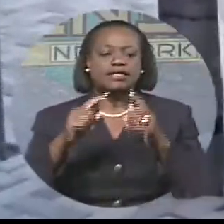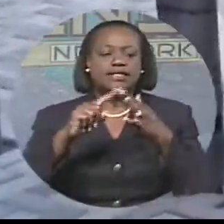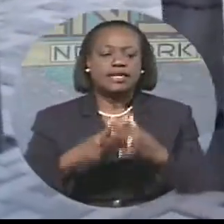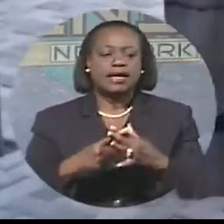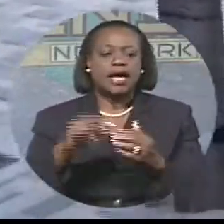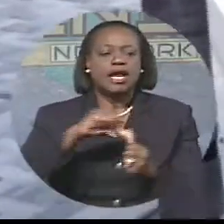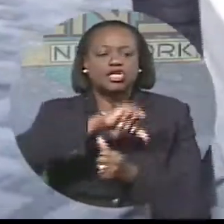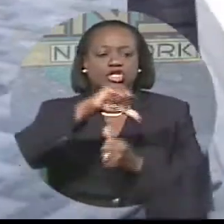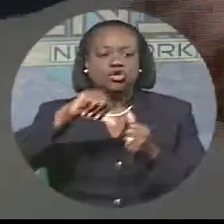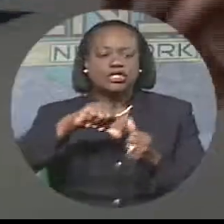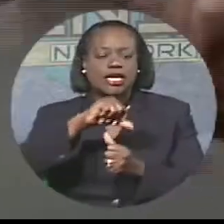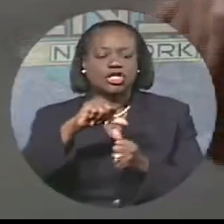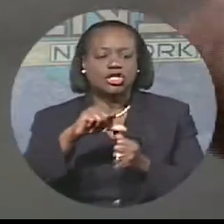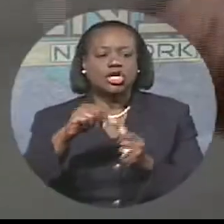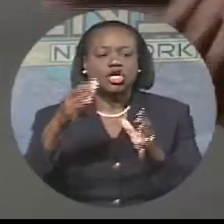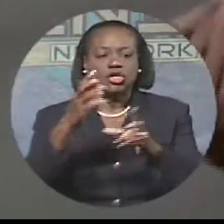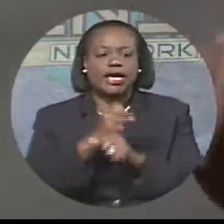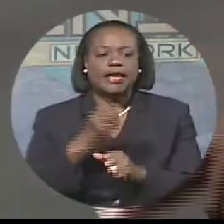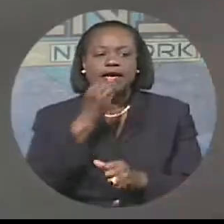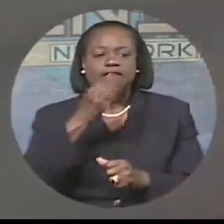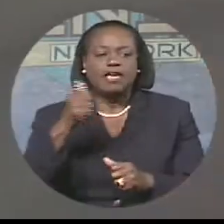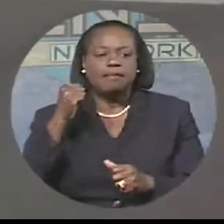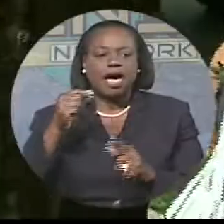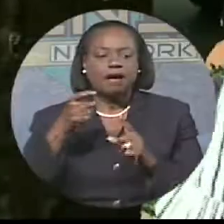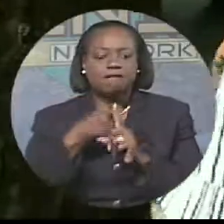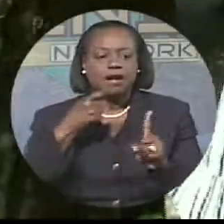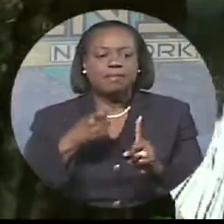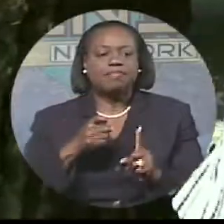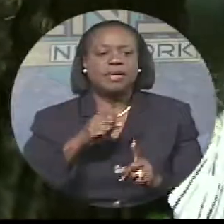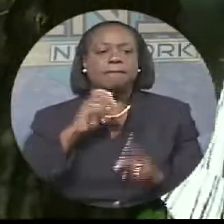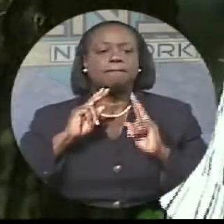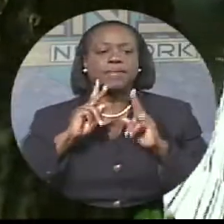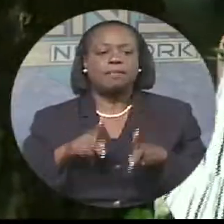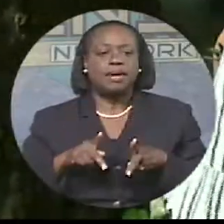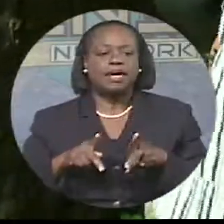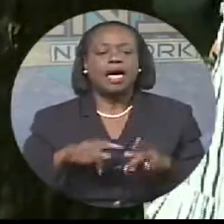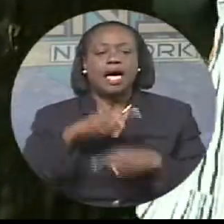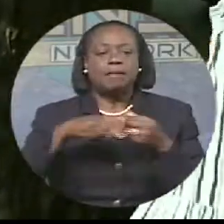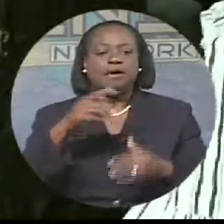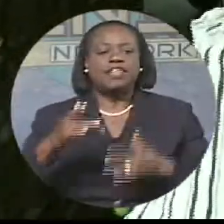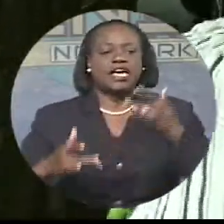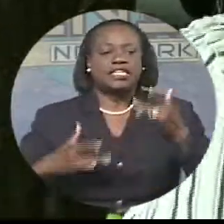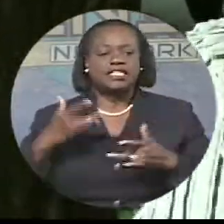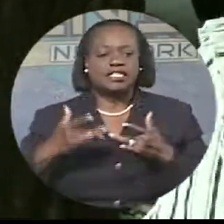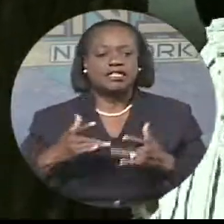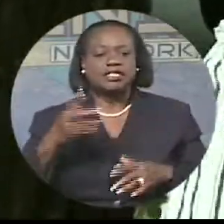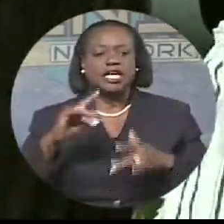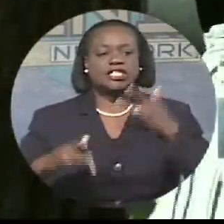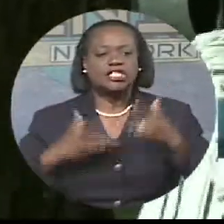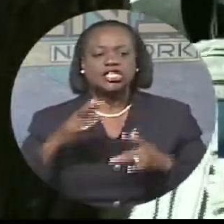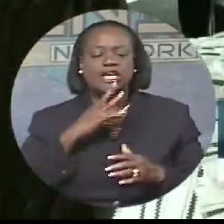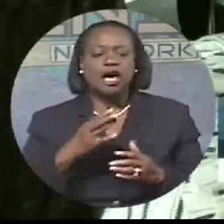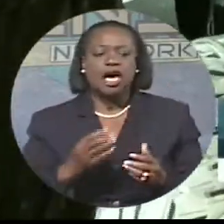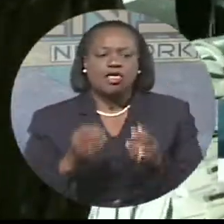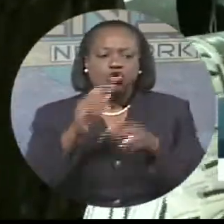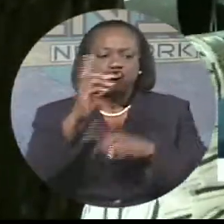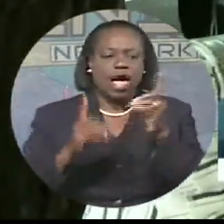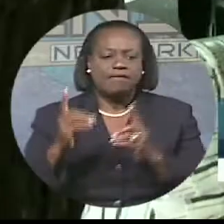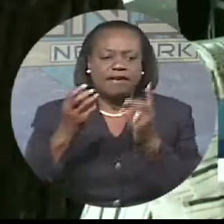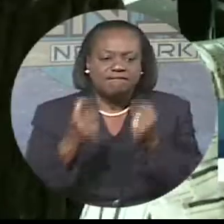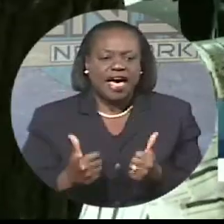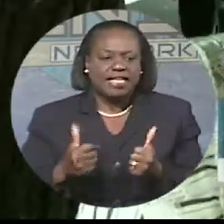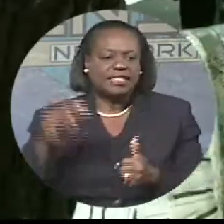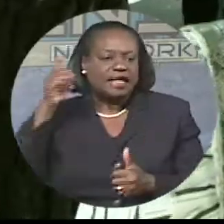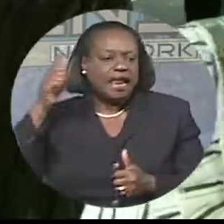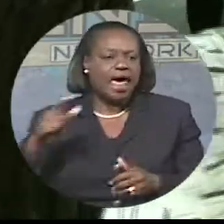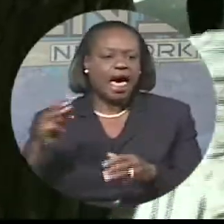and seek feedback from the public on their concerns. His concerns would be the speeding and the amount of loud music being